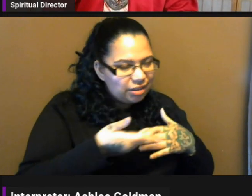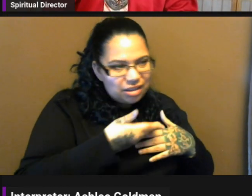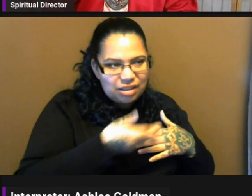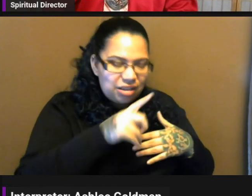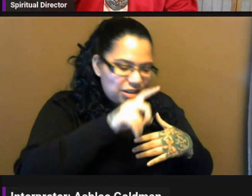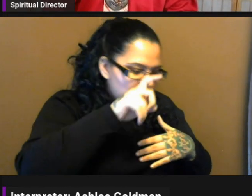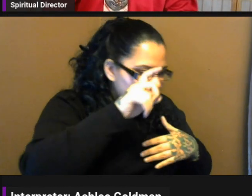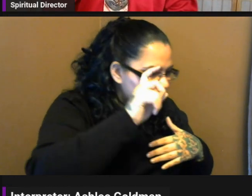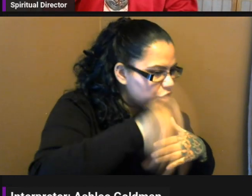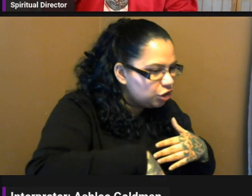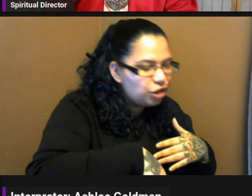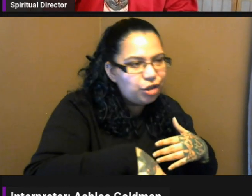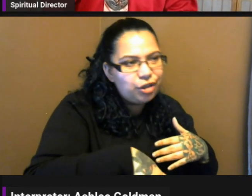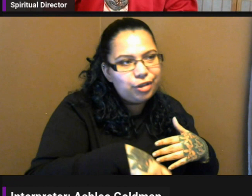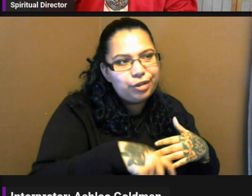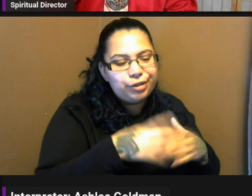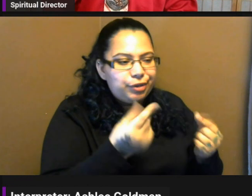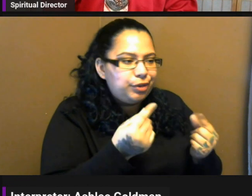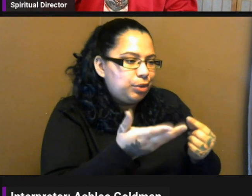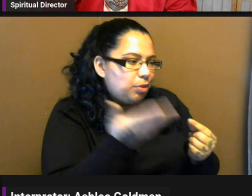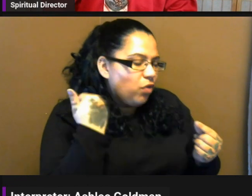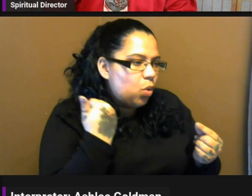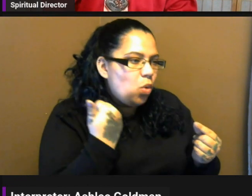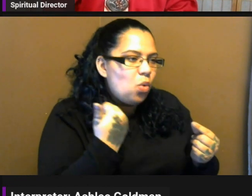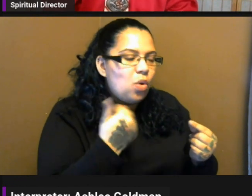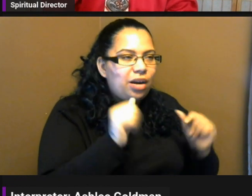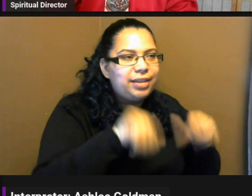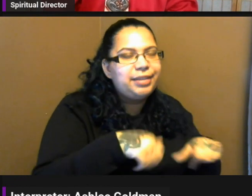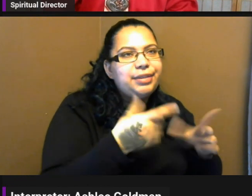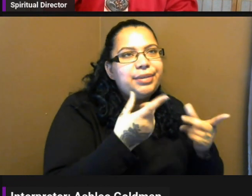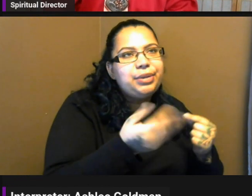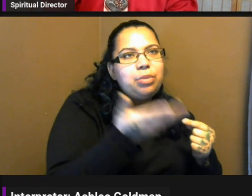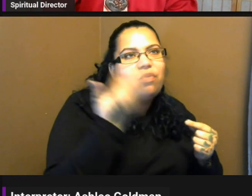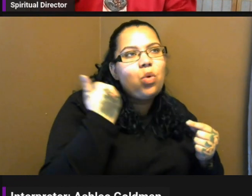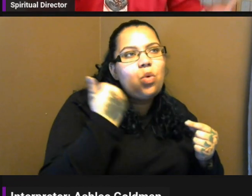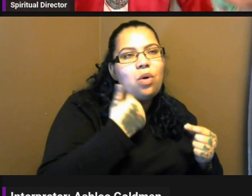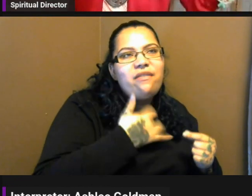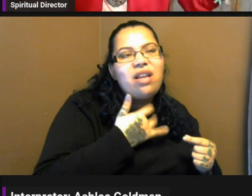woulda, coulda, shoulda theme song of regret.